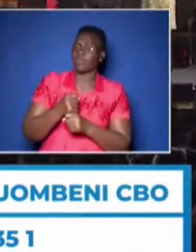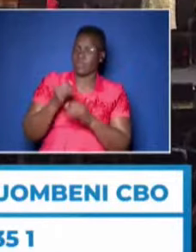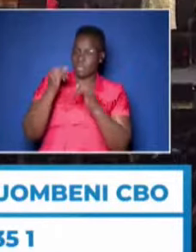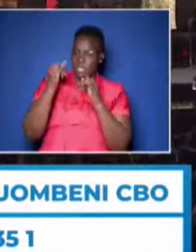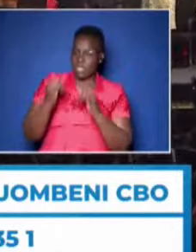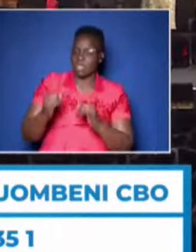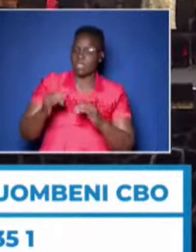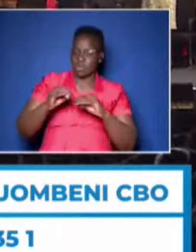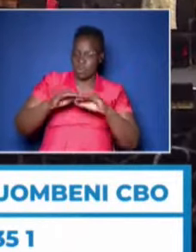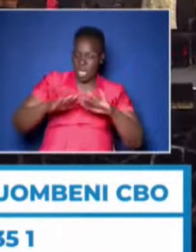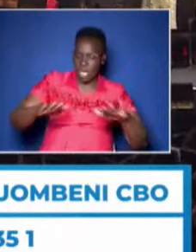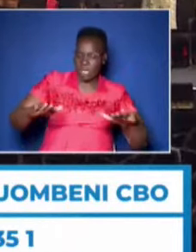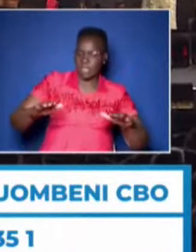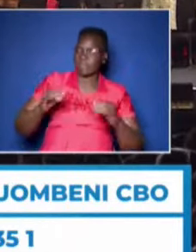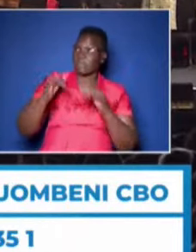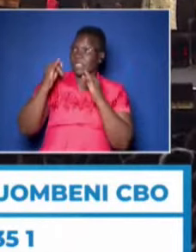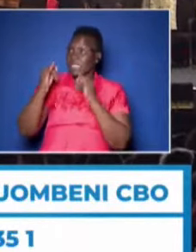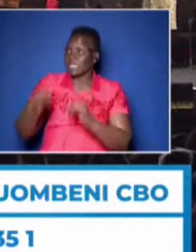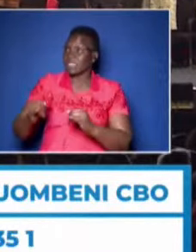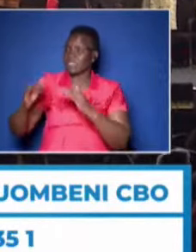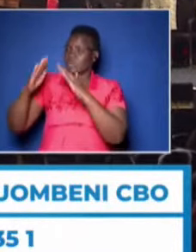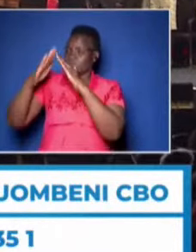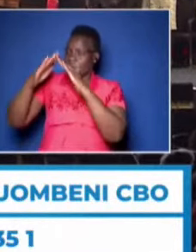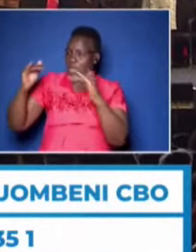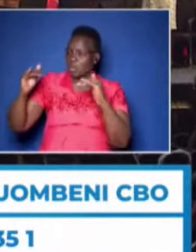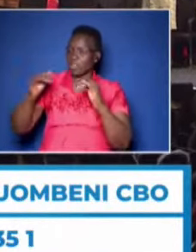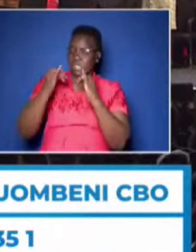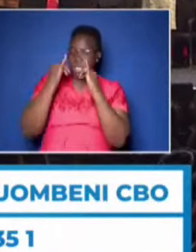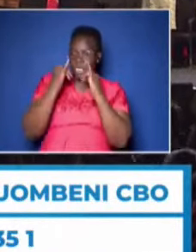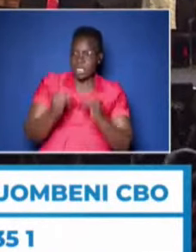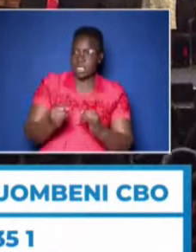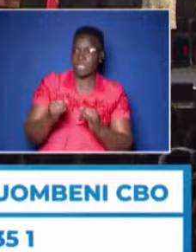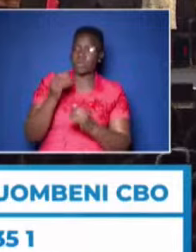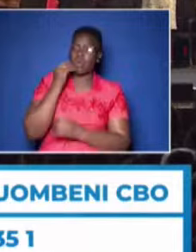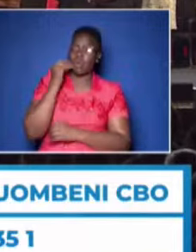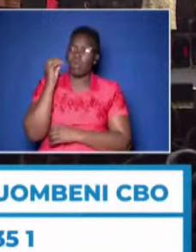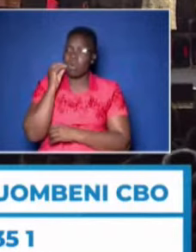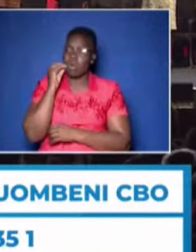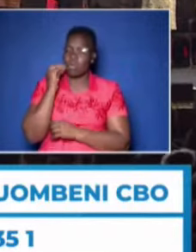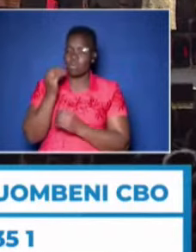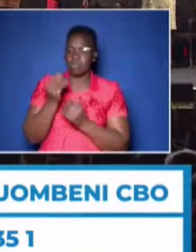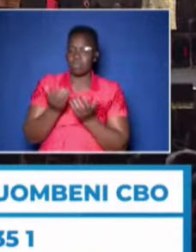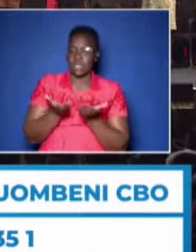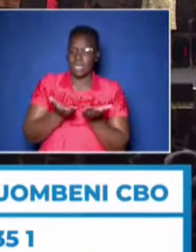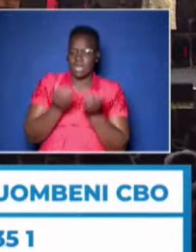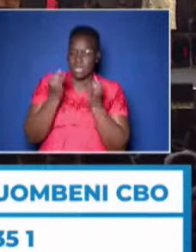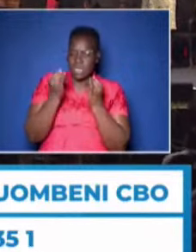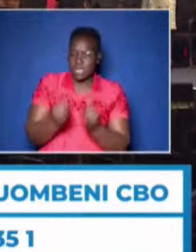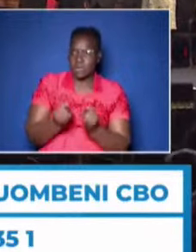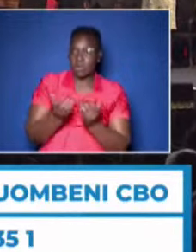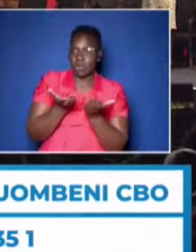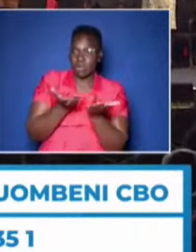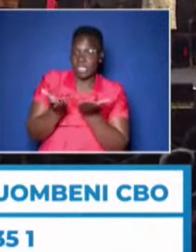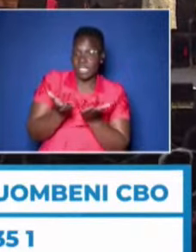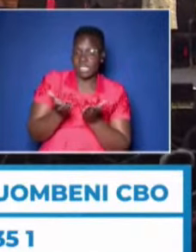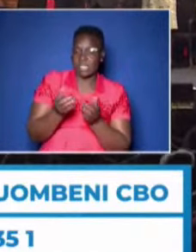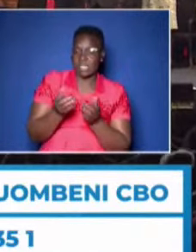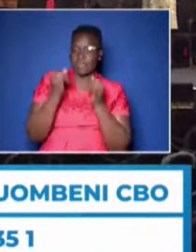new home a new business new